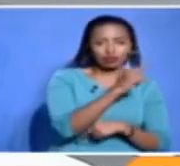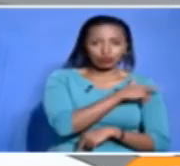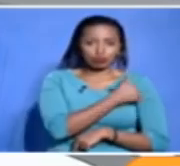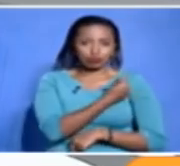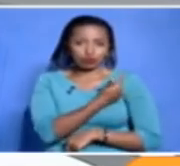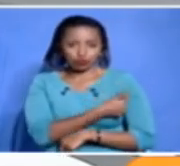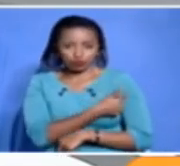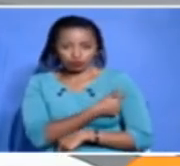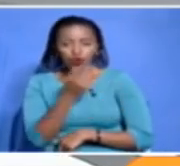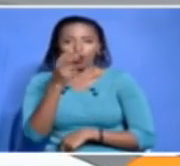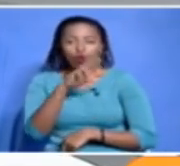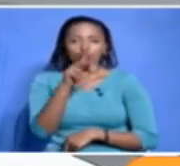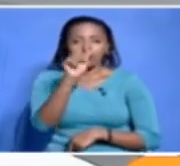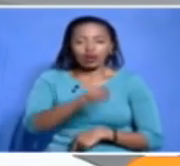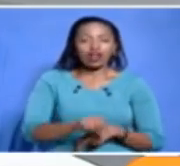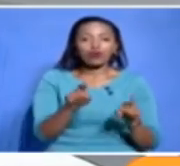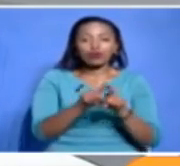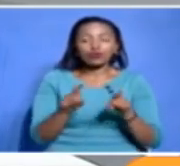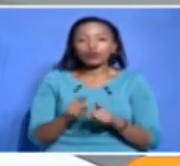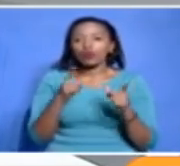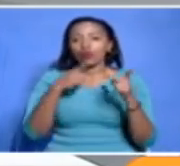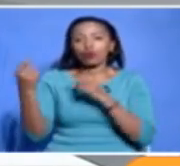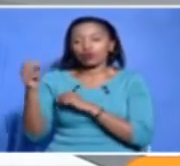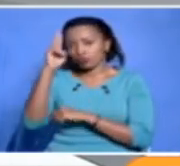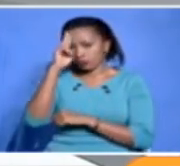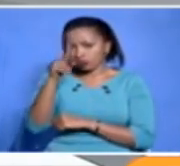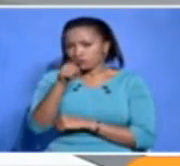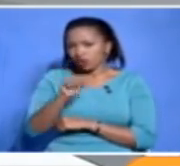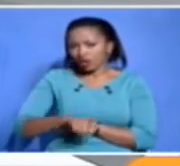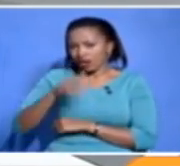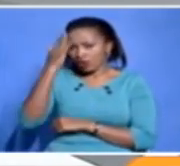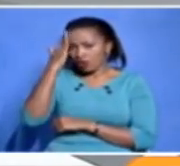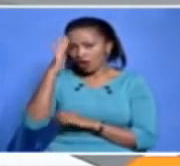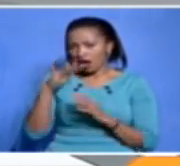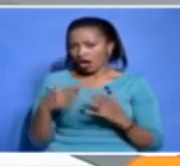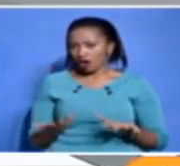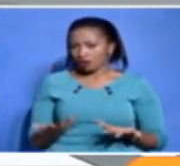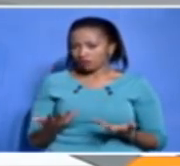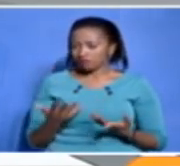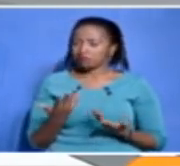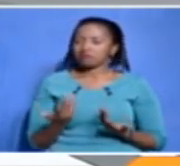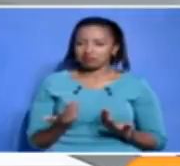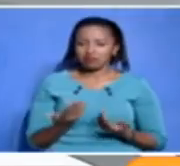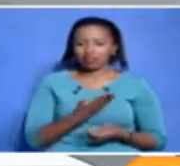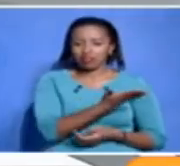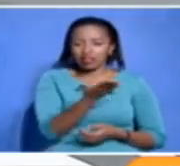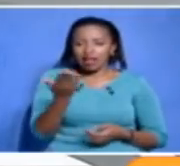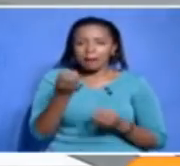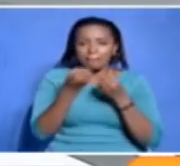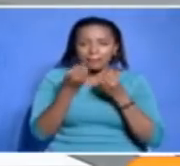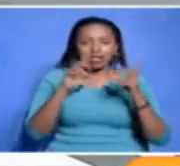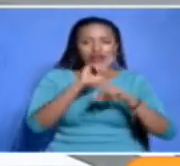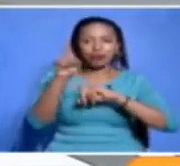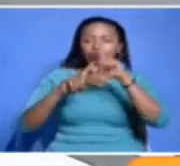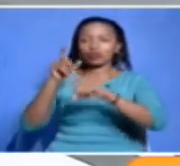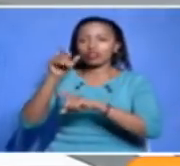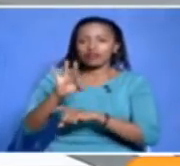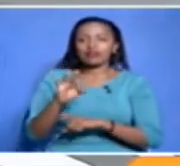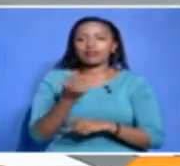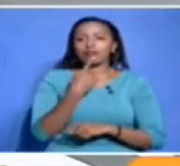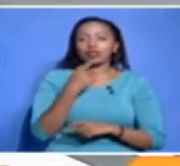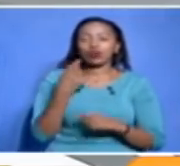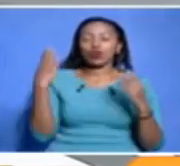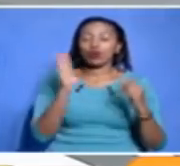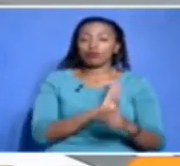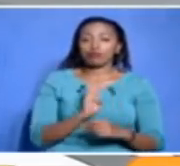to the police. This is how you can tell. Of course, there's a lot of questions about whether the medical board does its regular spot